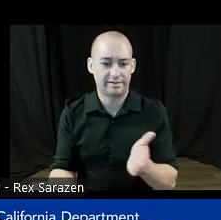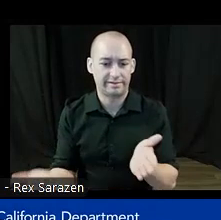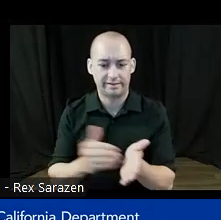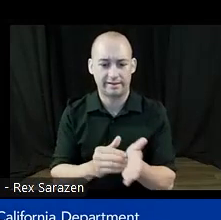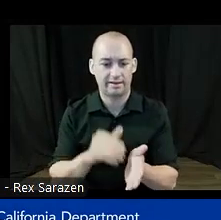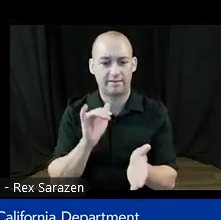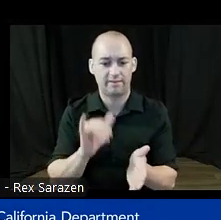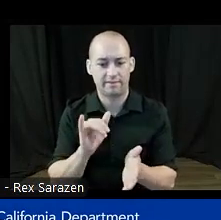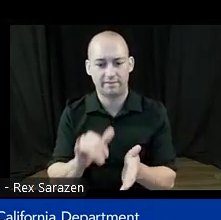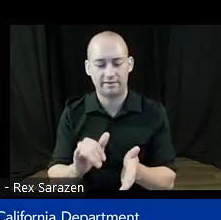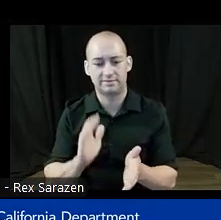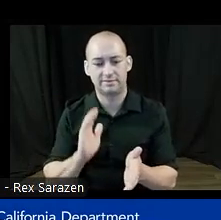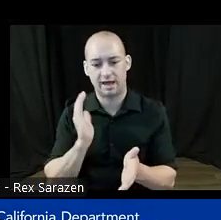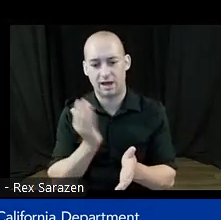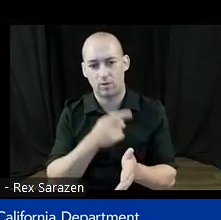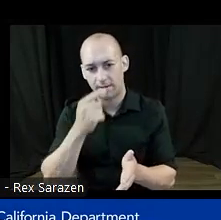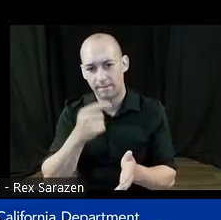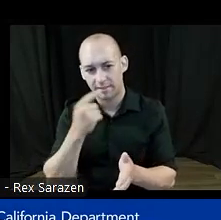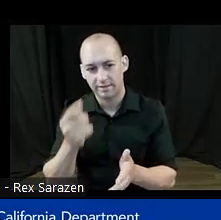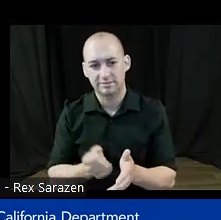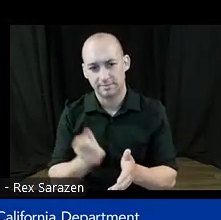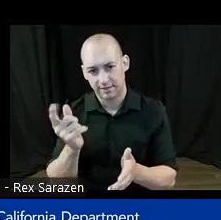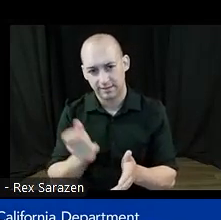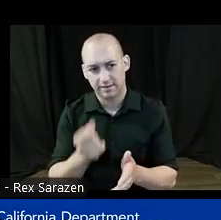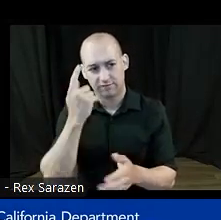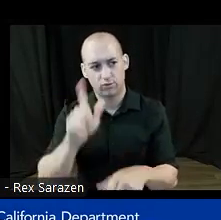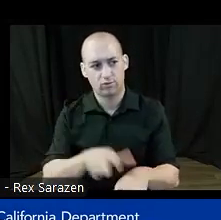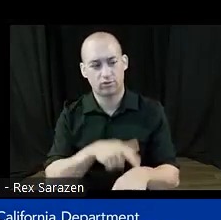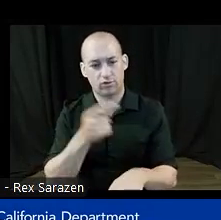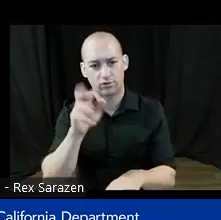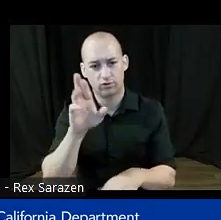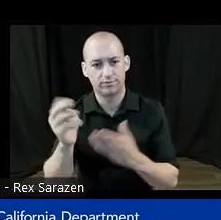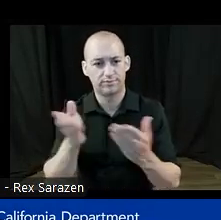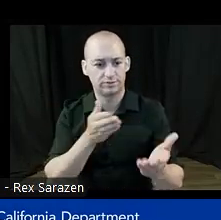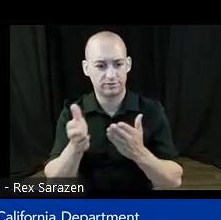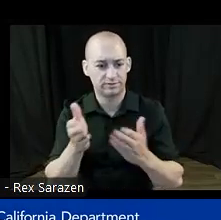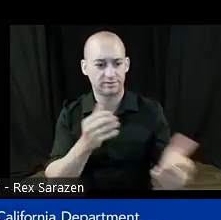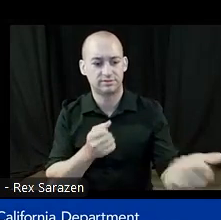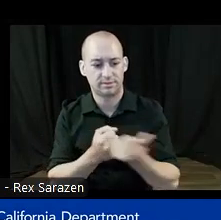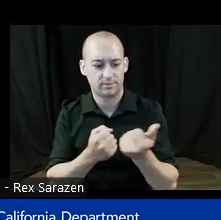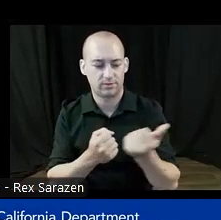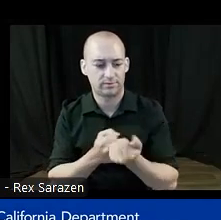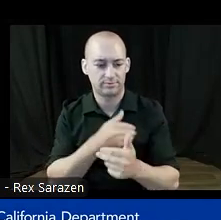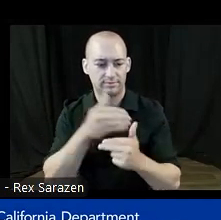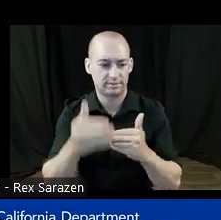our public expenditures for long-term services and supports. Next slide, please.